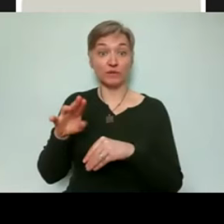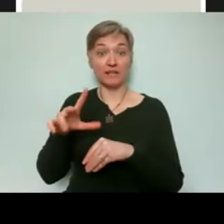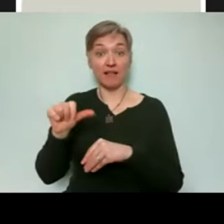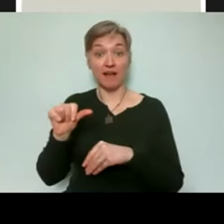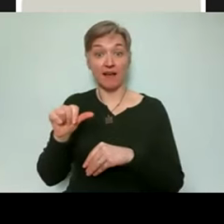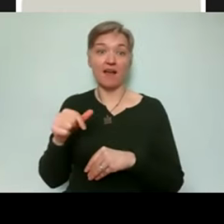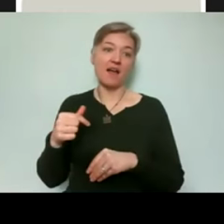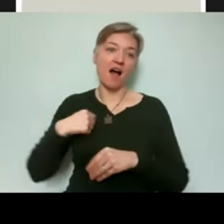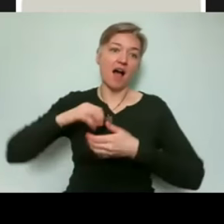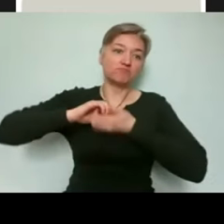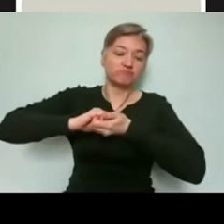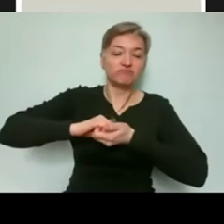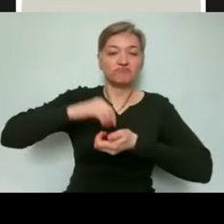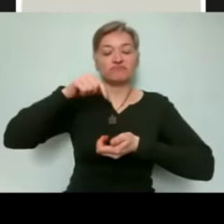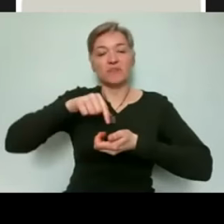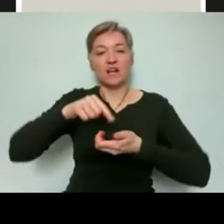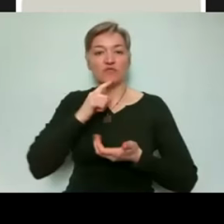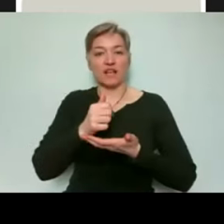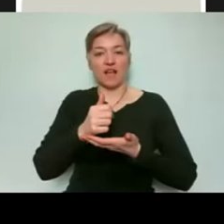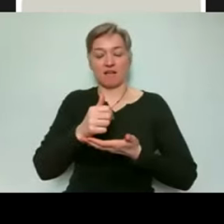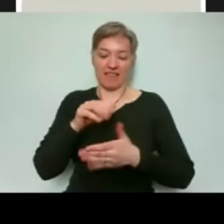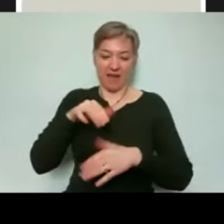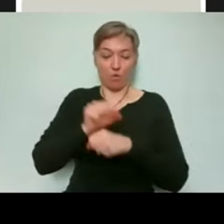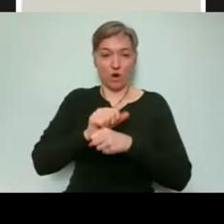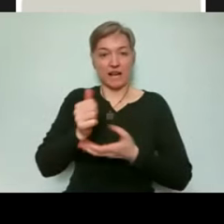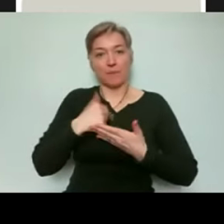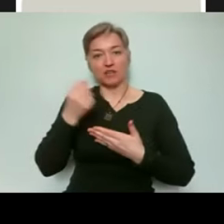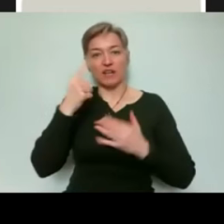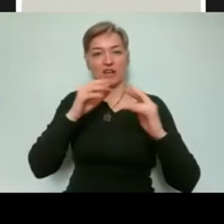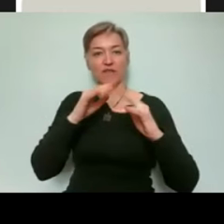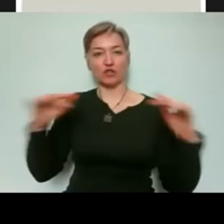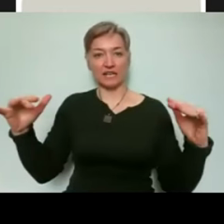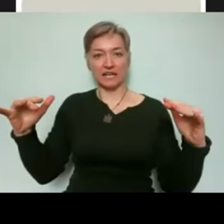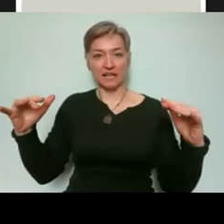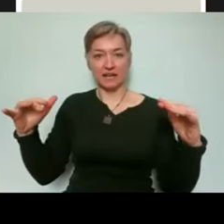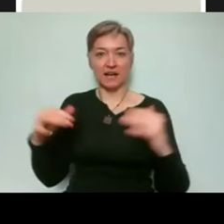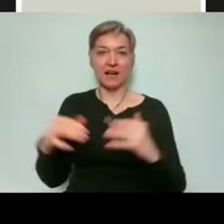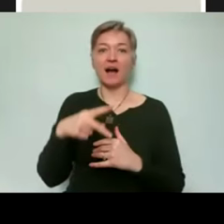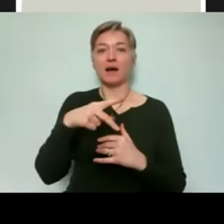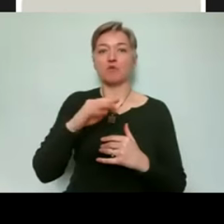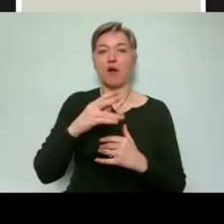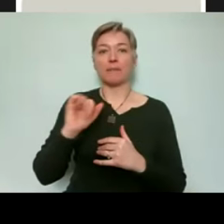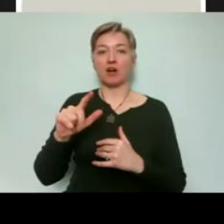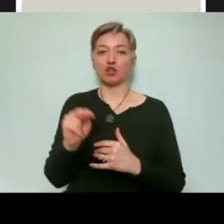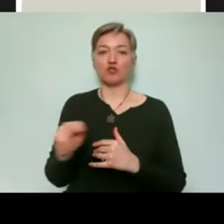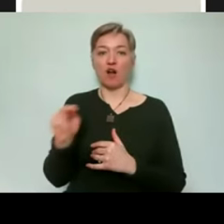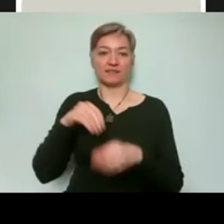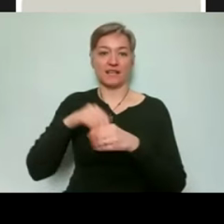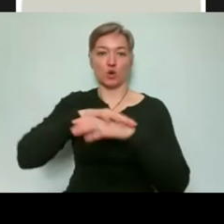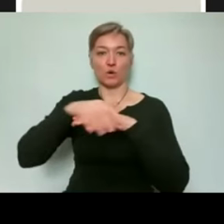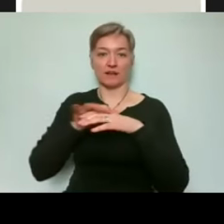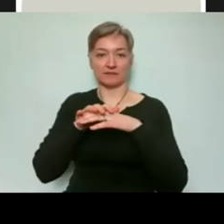really highlighted to me the importance of understanding diversity of pyramidal neurons in the cortex. So we think a lot about diversity